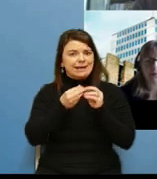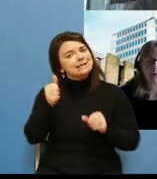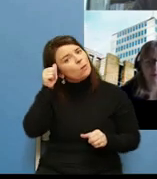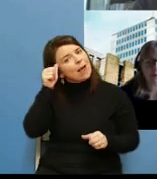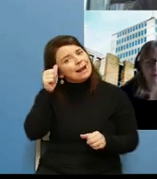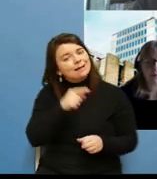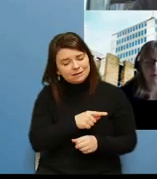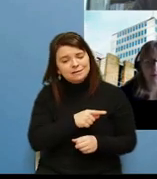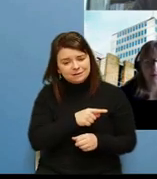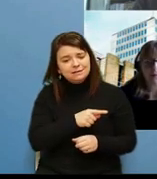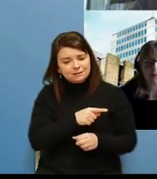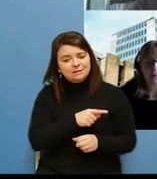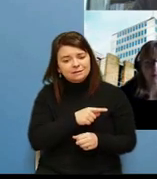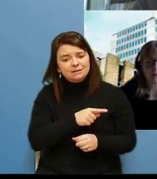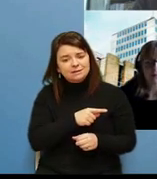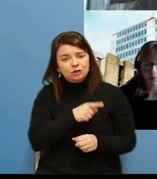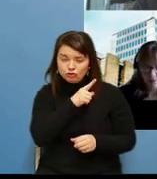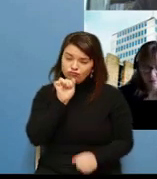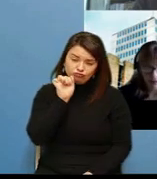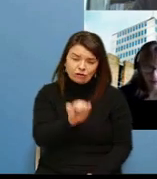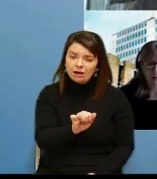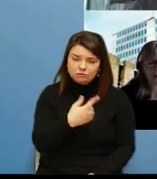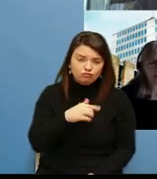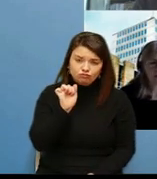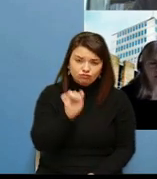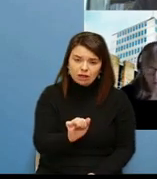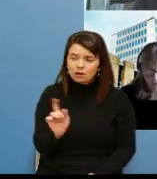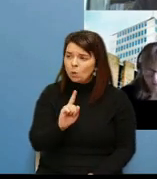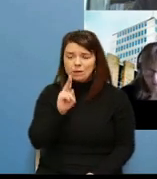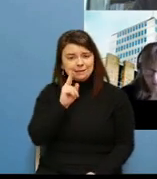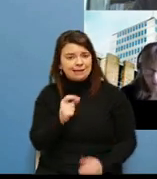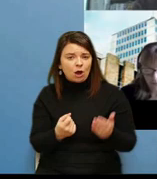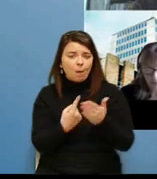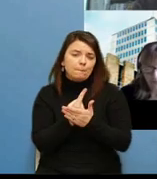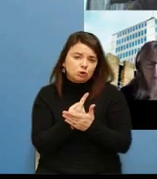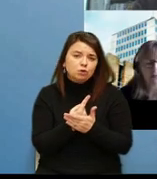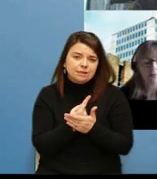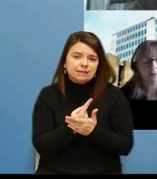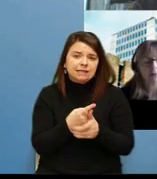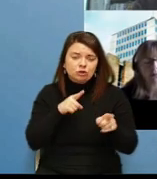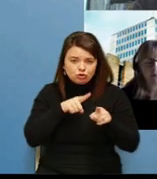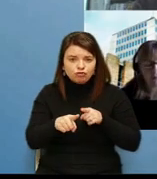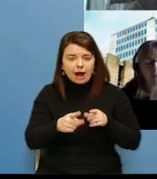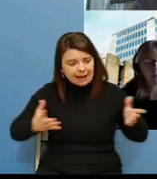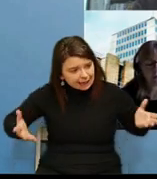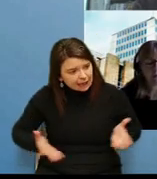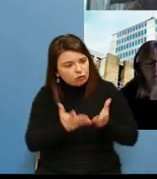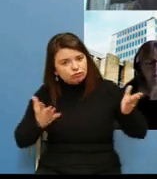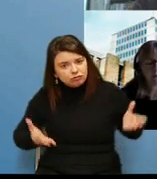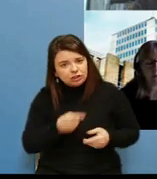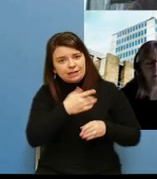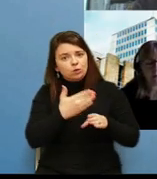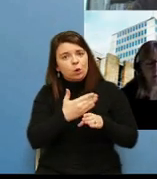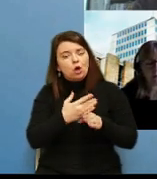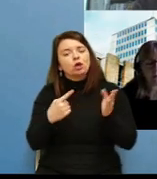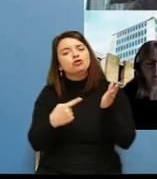for creating the awareness. I think you hit the nail on the head. What do we see as the opportunities to leverage